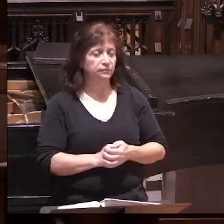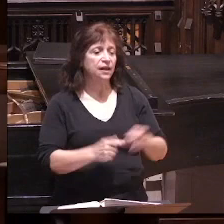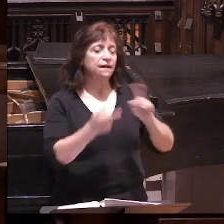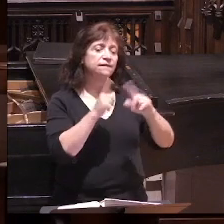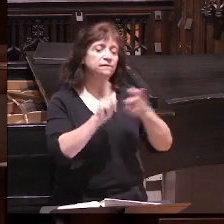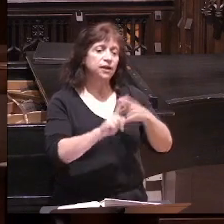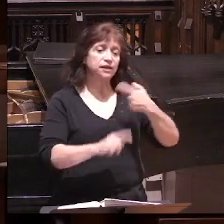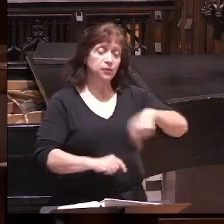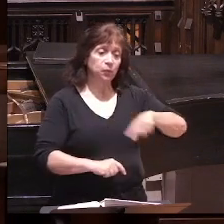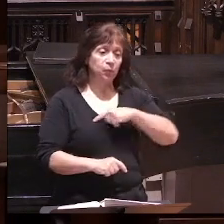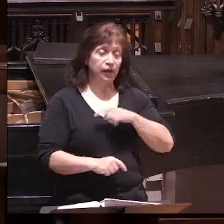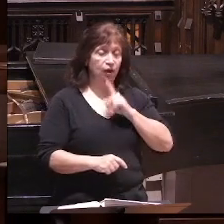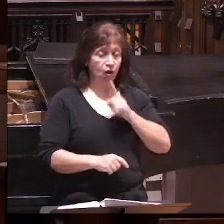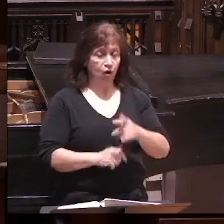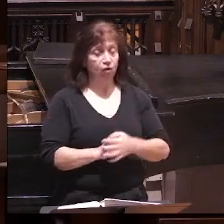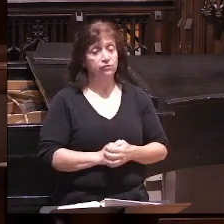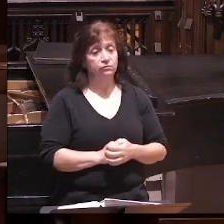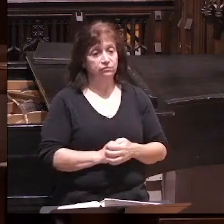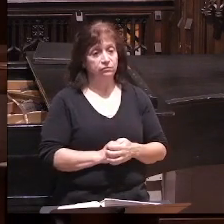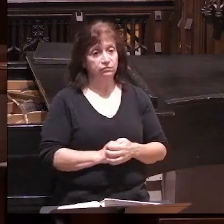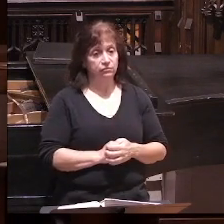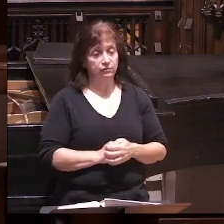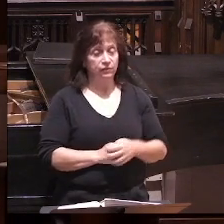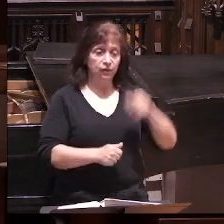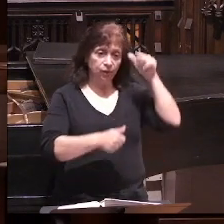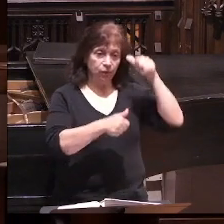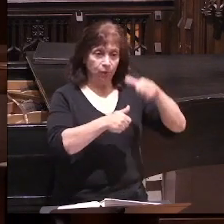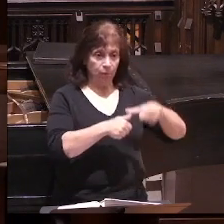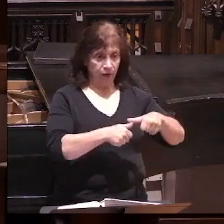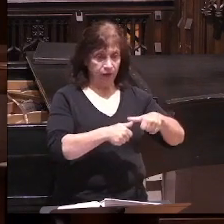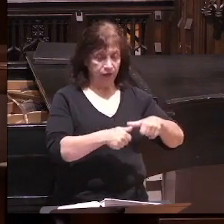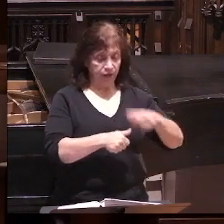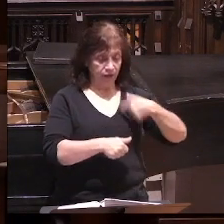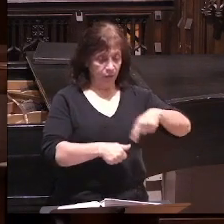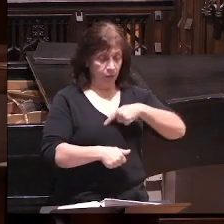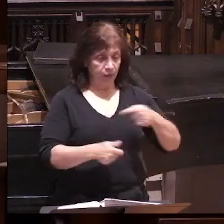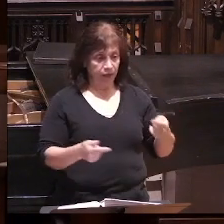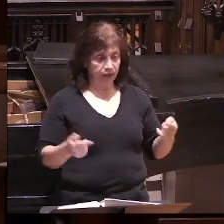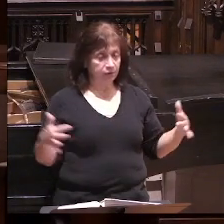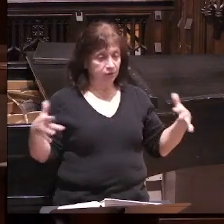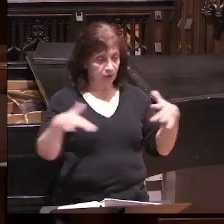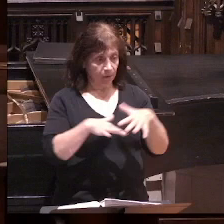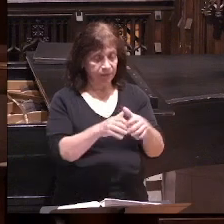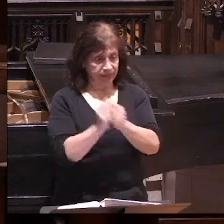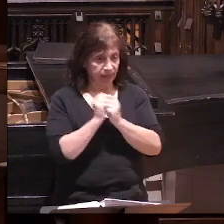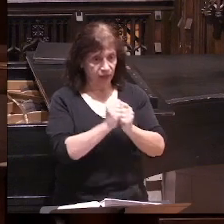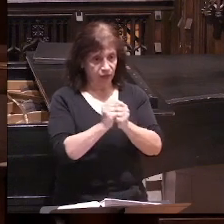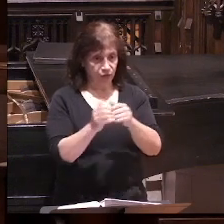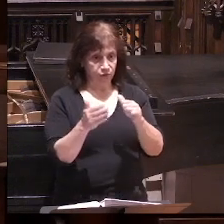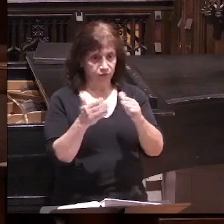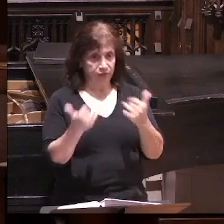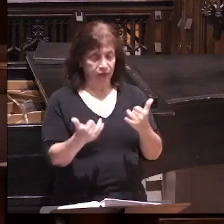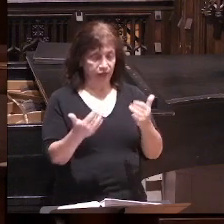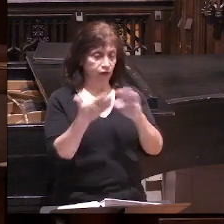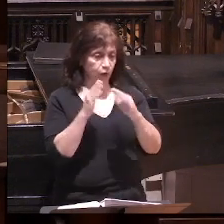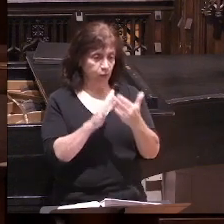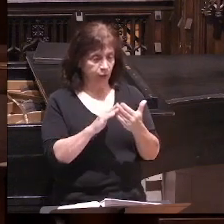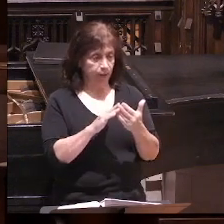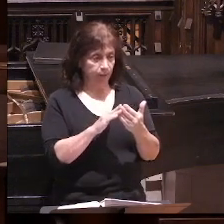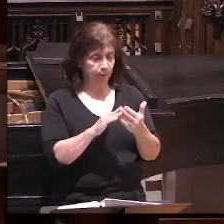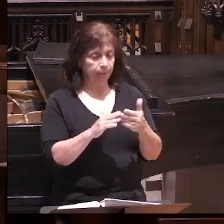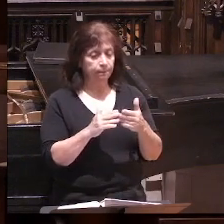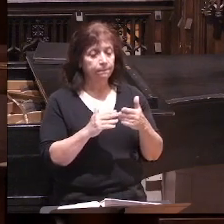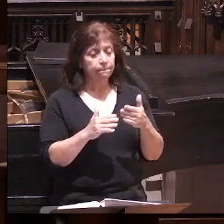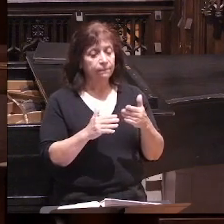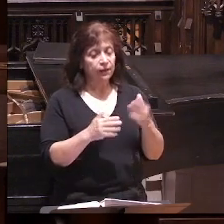Friends, we are indeed reminded that we come together in community today to